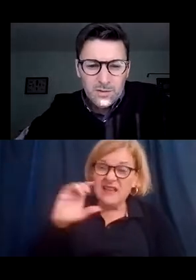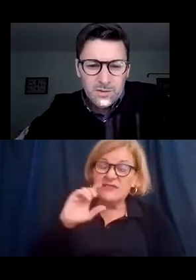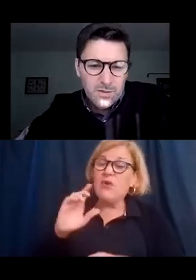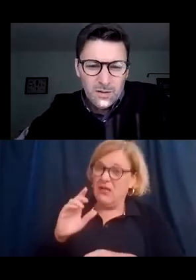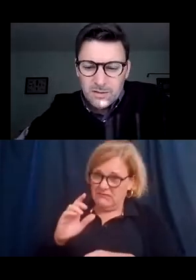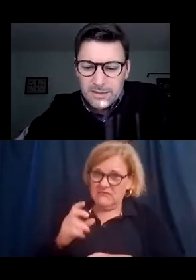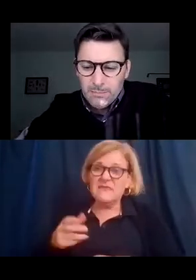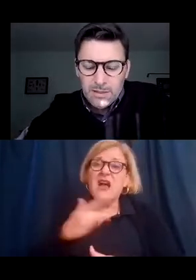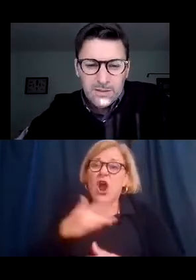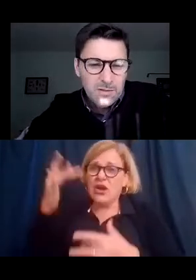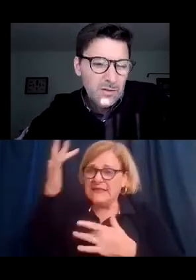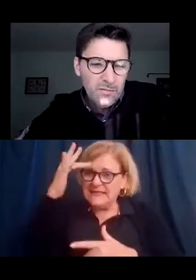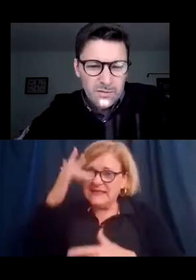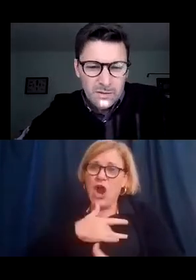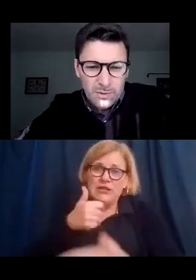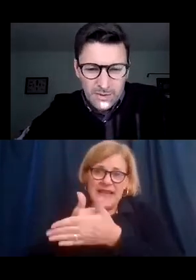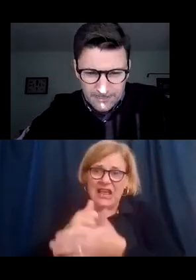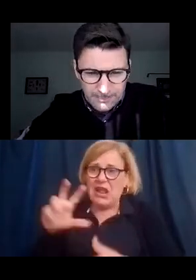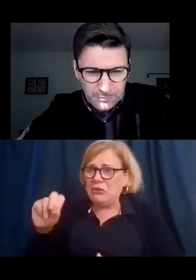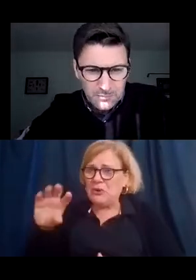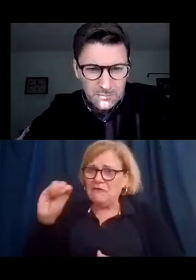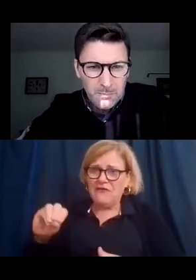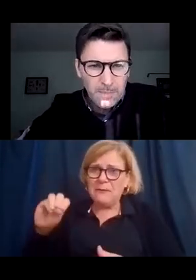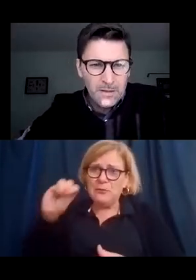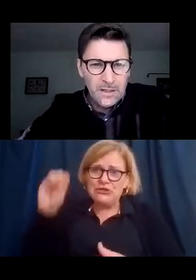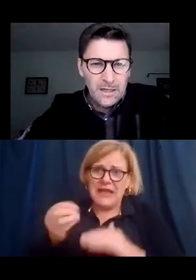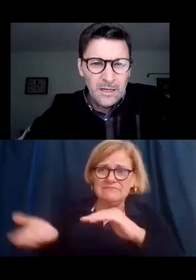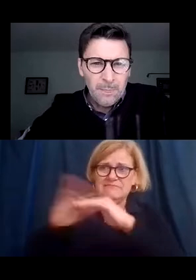of heart disease and heart attacks by at least 30 to 50%.